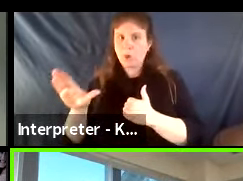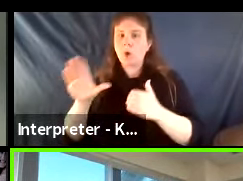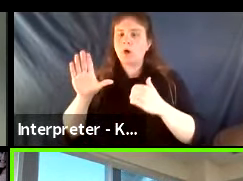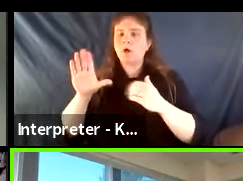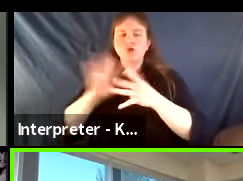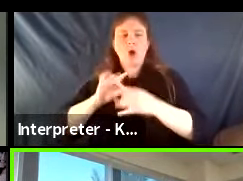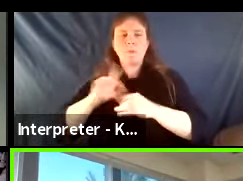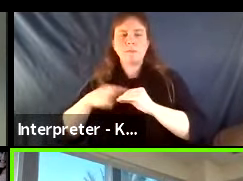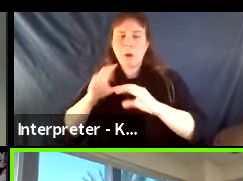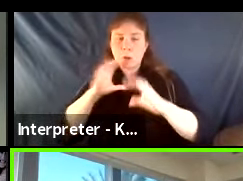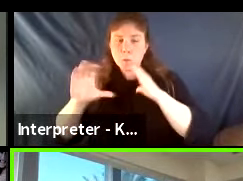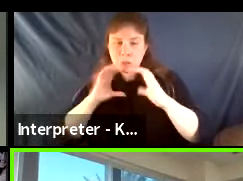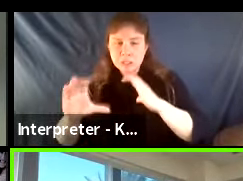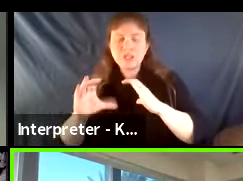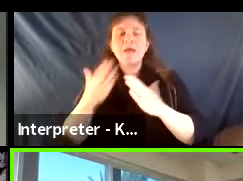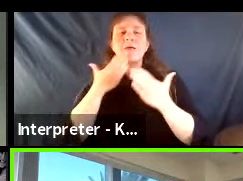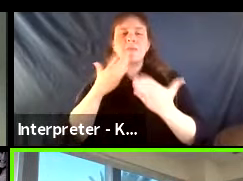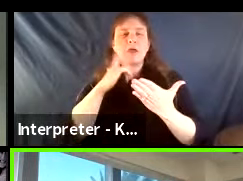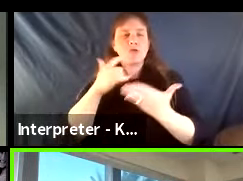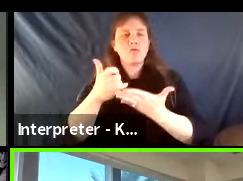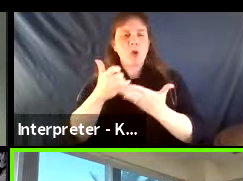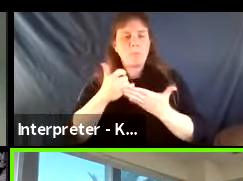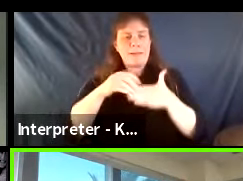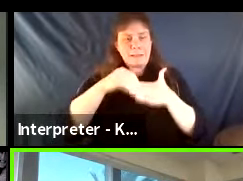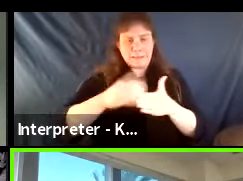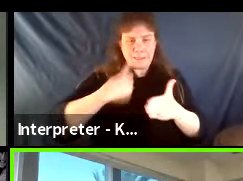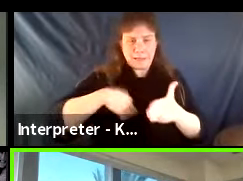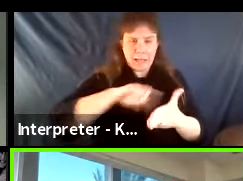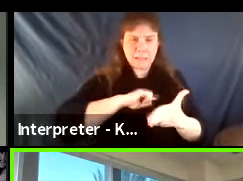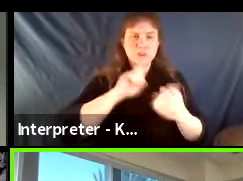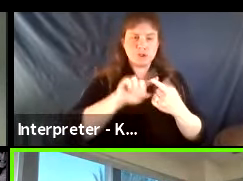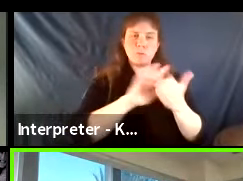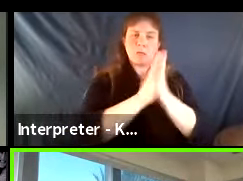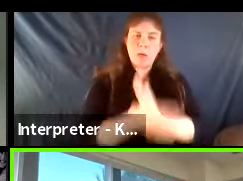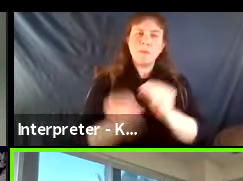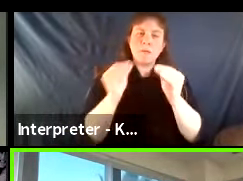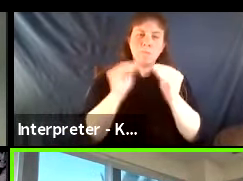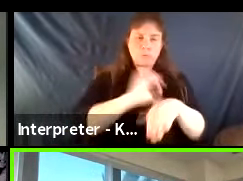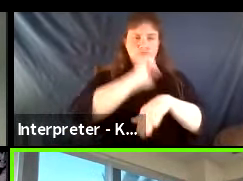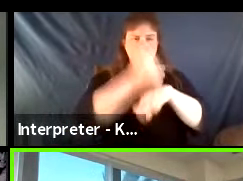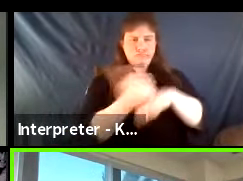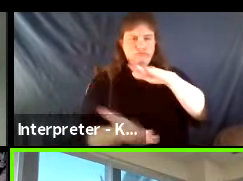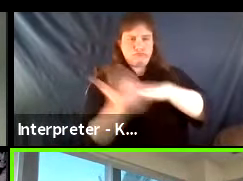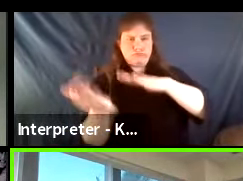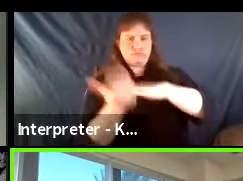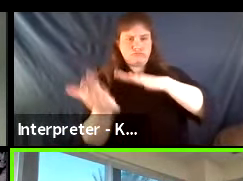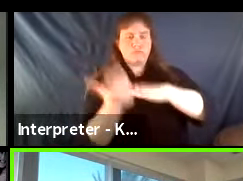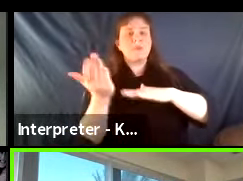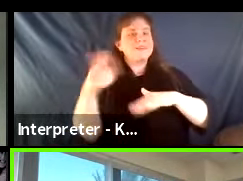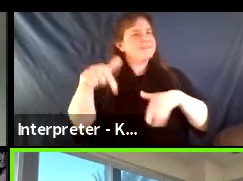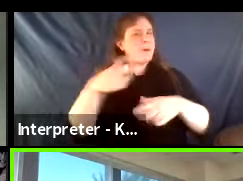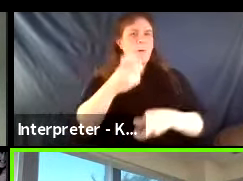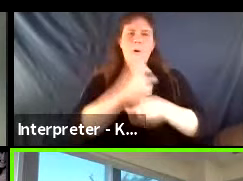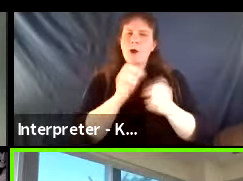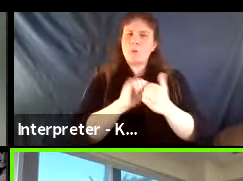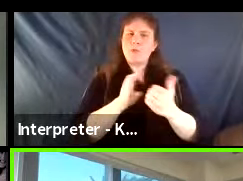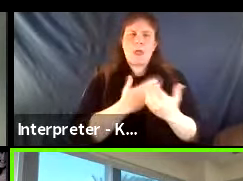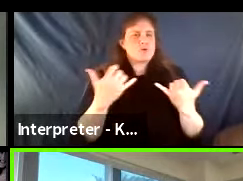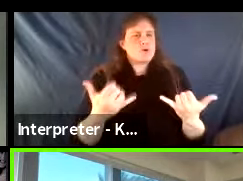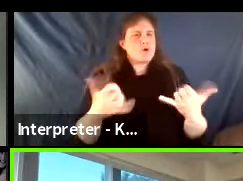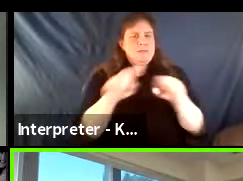towards operationalizing. Because as we all know, this is very difficult to do with the current infrastructure we have